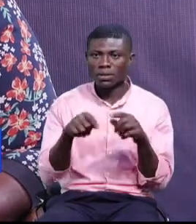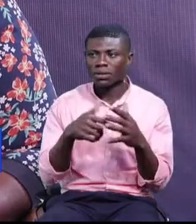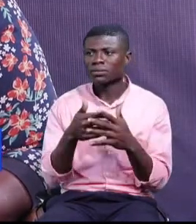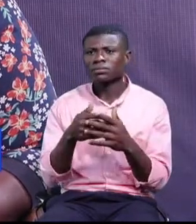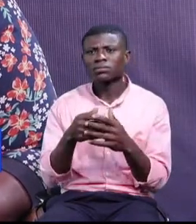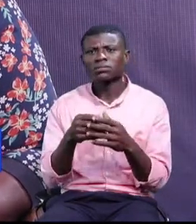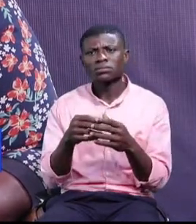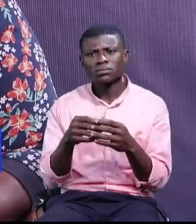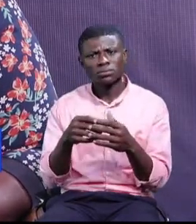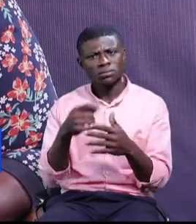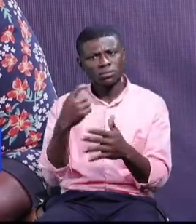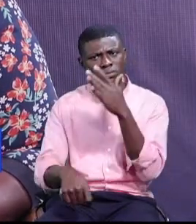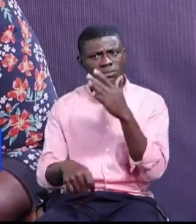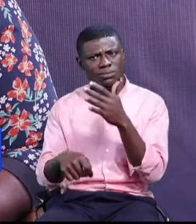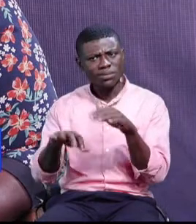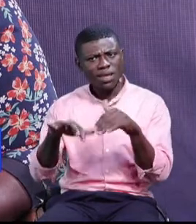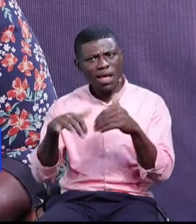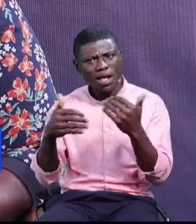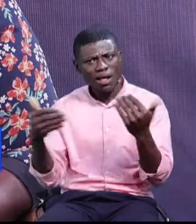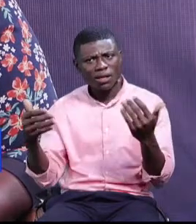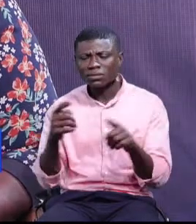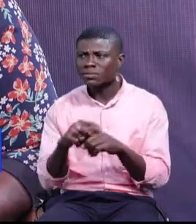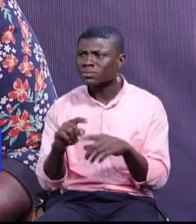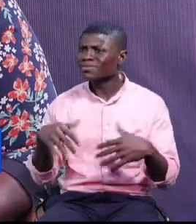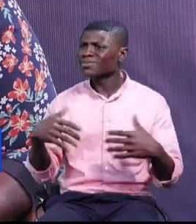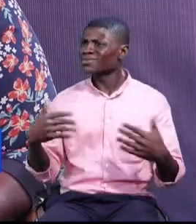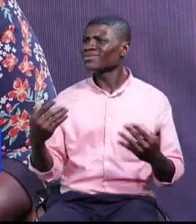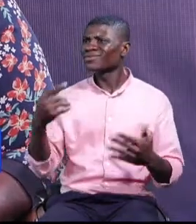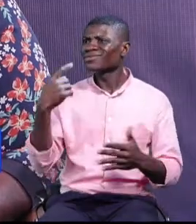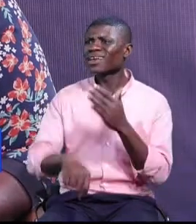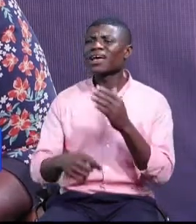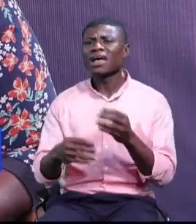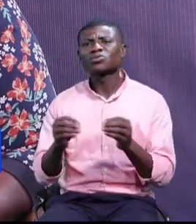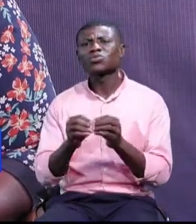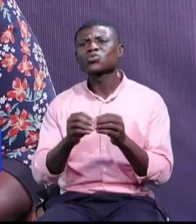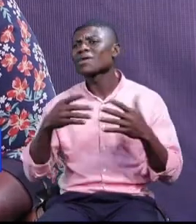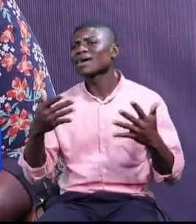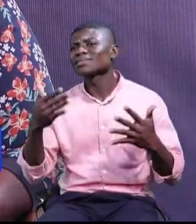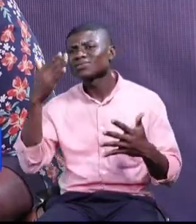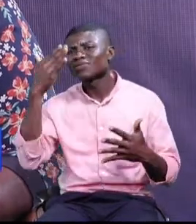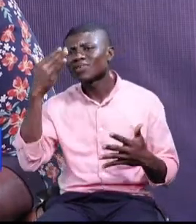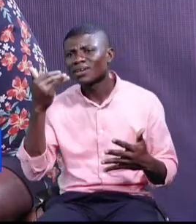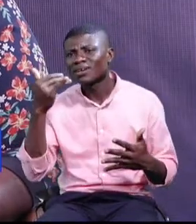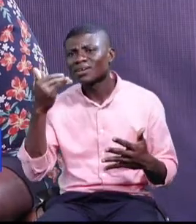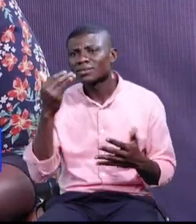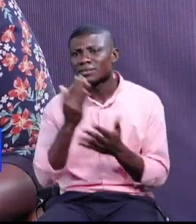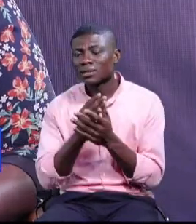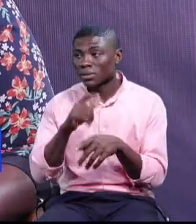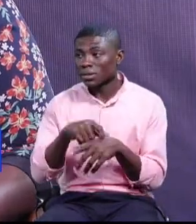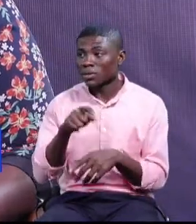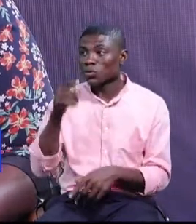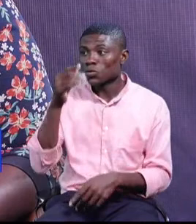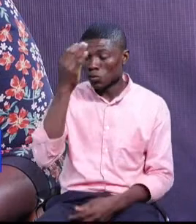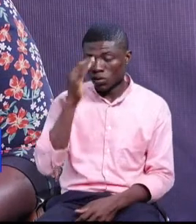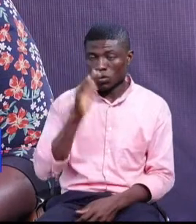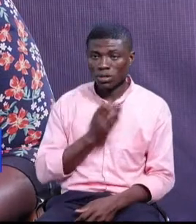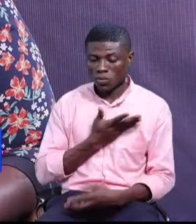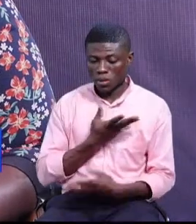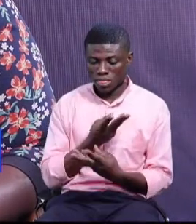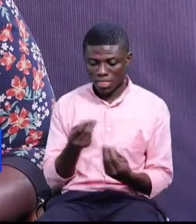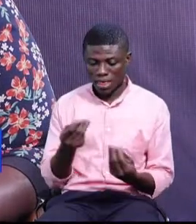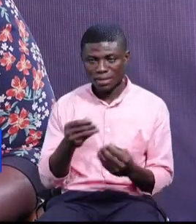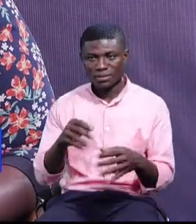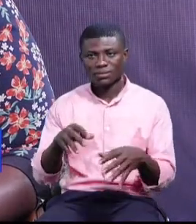by very high taxes, and they are like, whoa, this is quite too much. And sometimes, our land